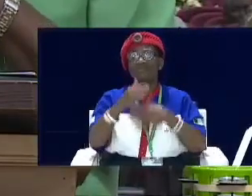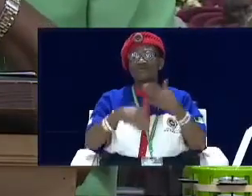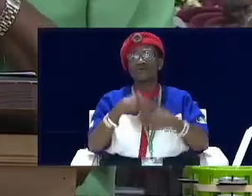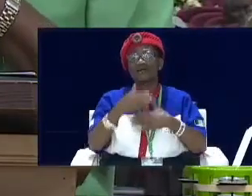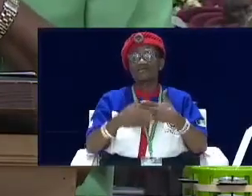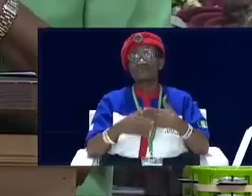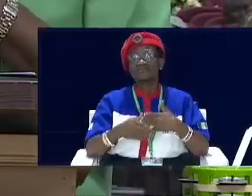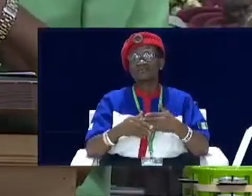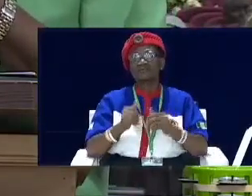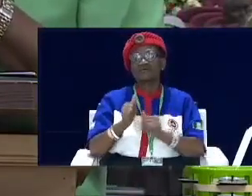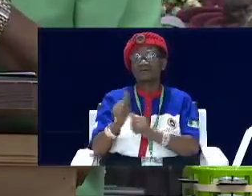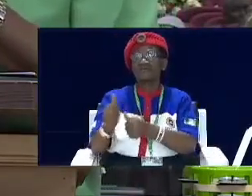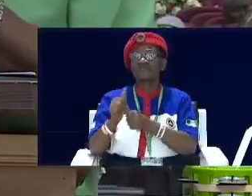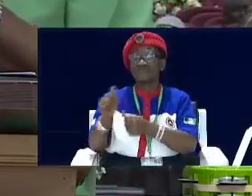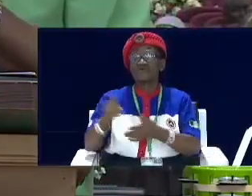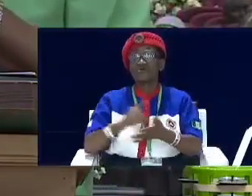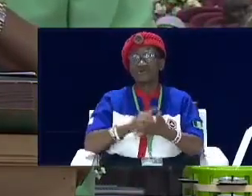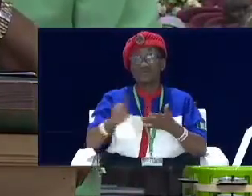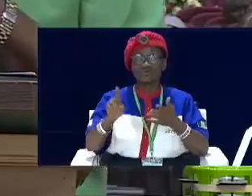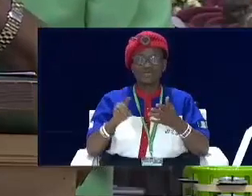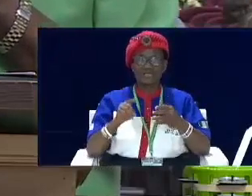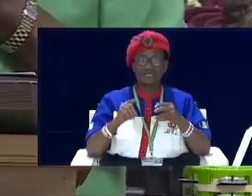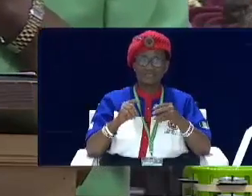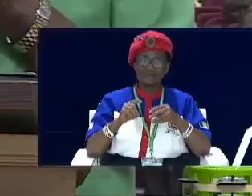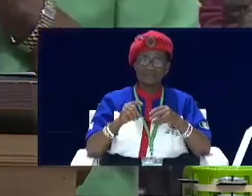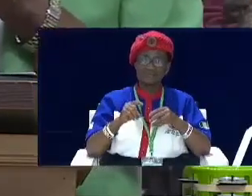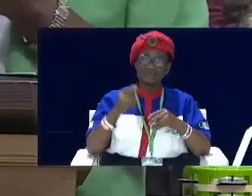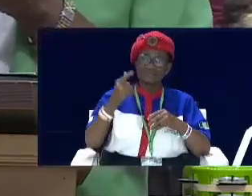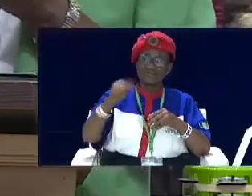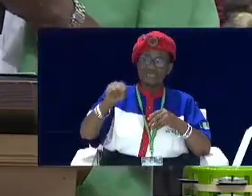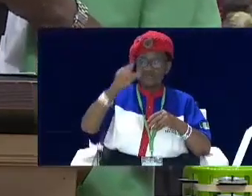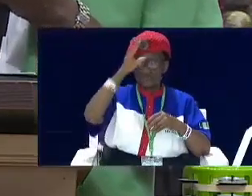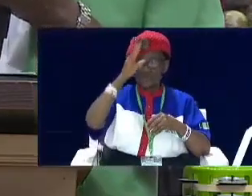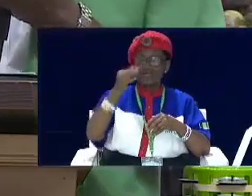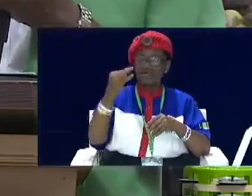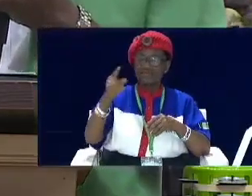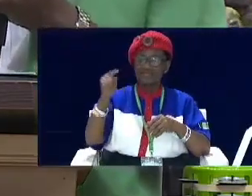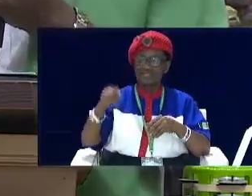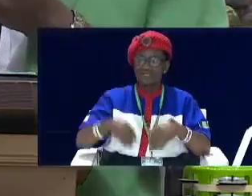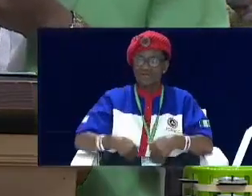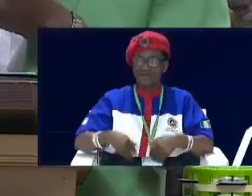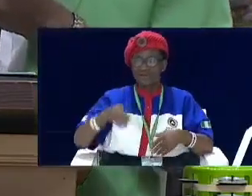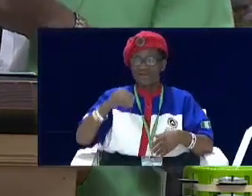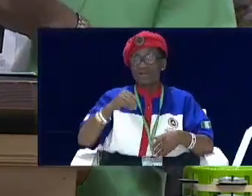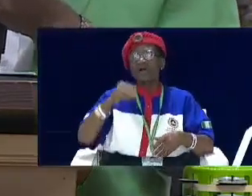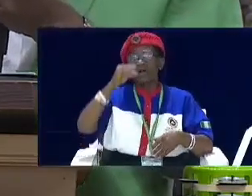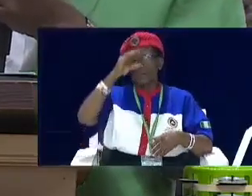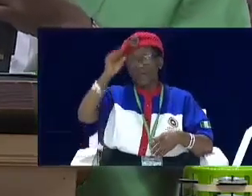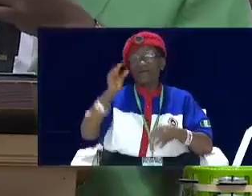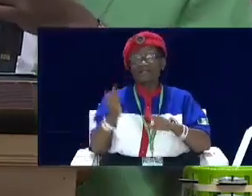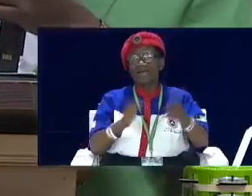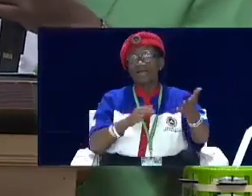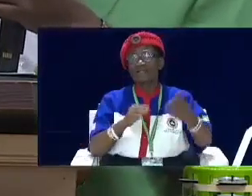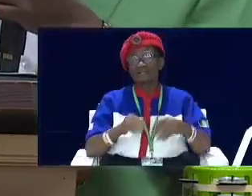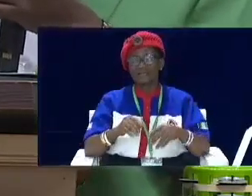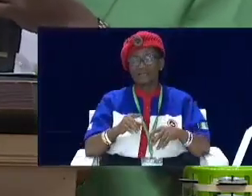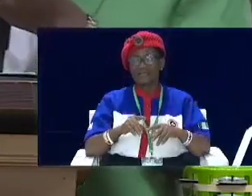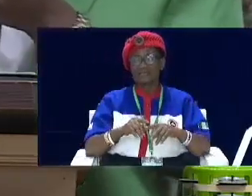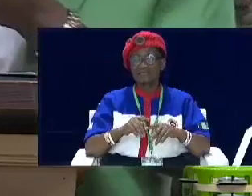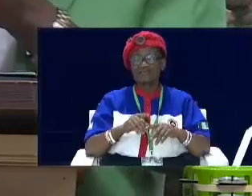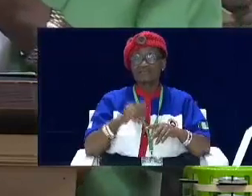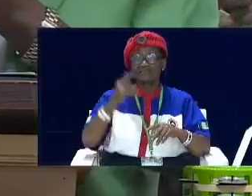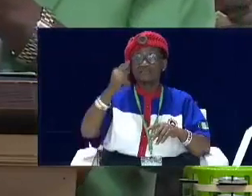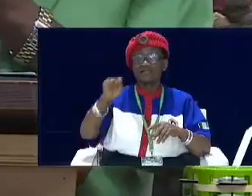The following week, lose to tele, the father of the young man died. Baba e gangan lo ku. The boy got